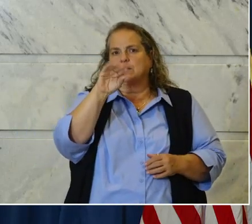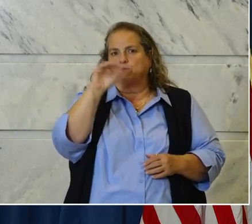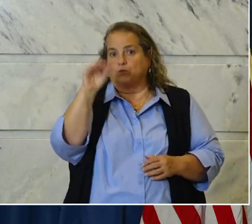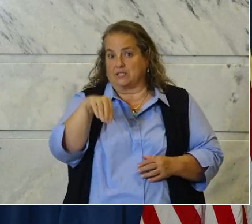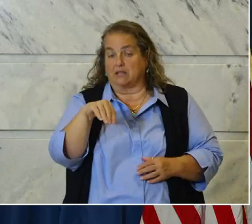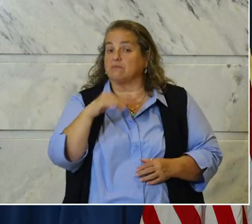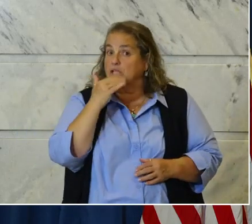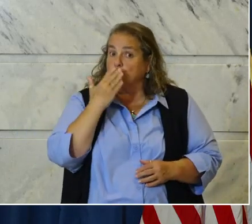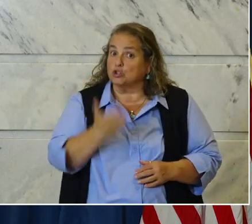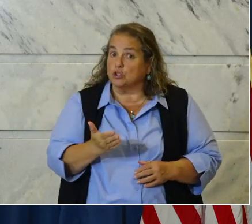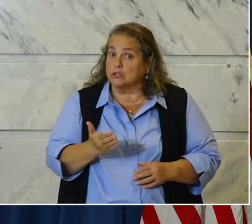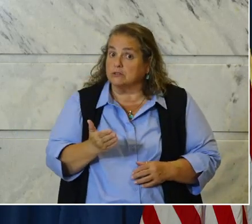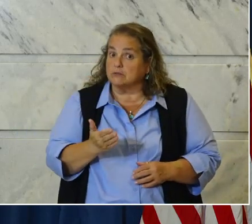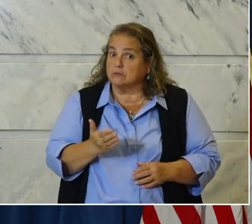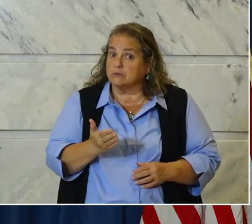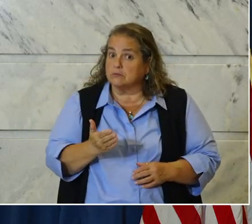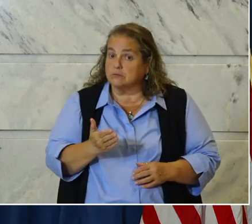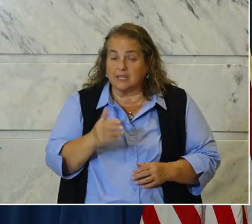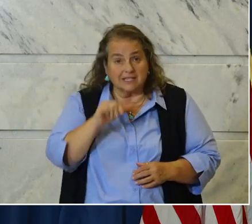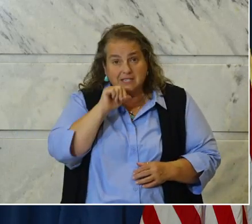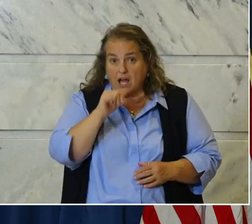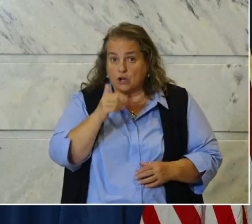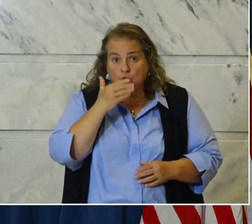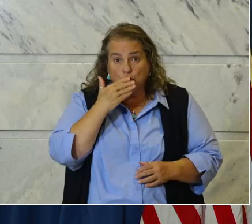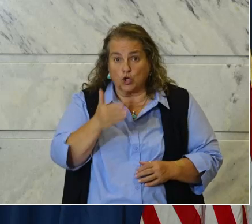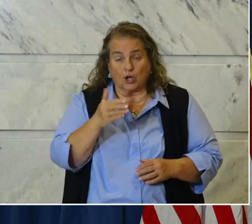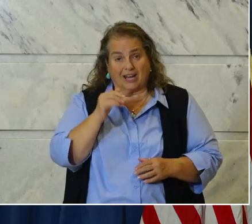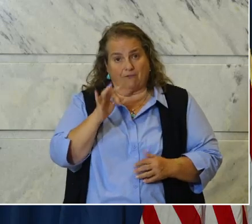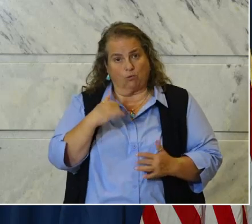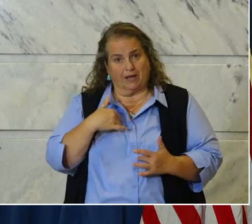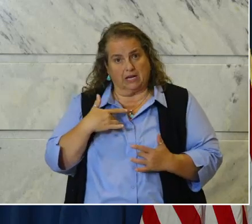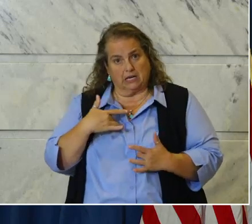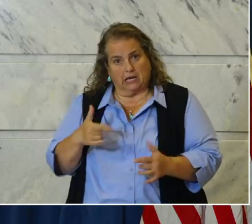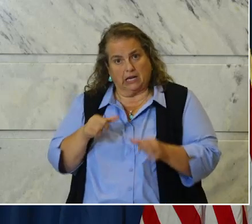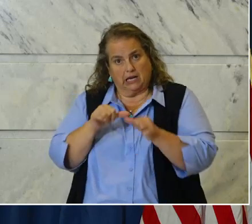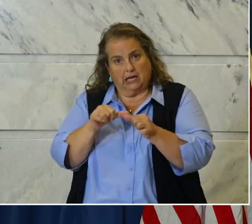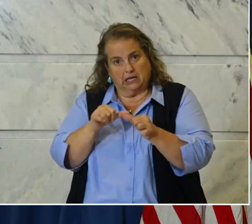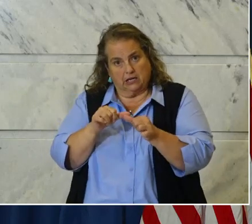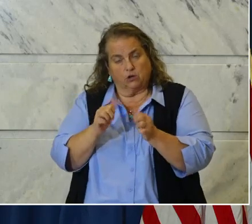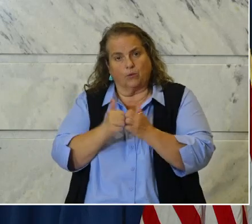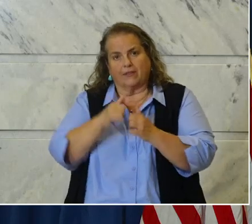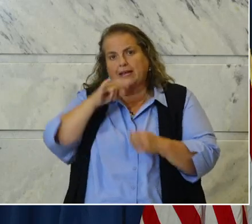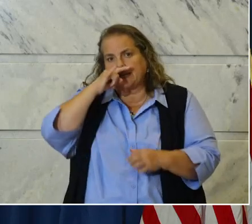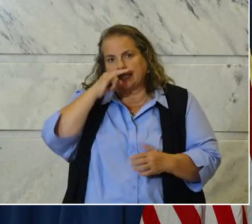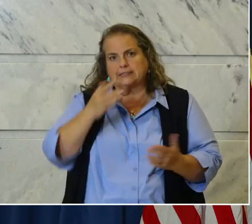4.8%. What's not good is a trend we're continuing to see with kids.